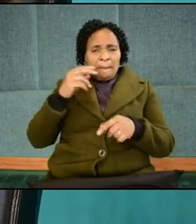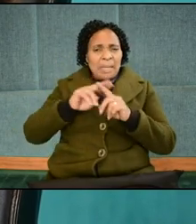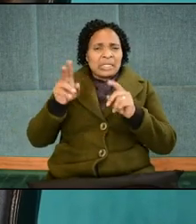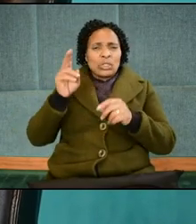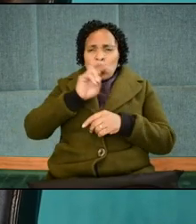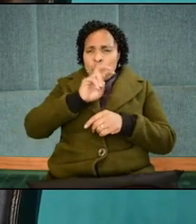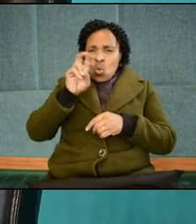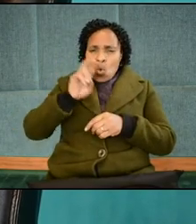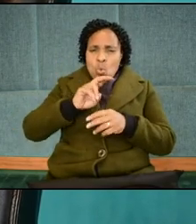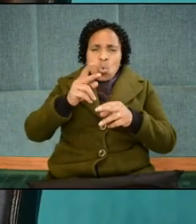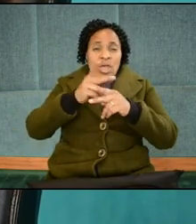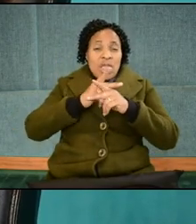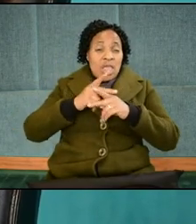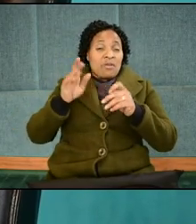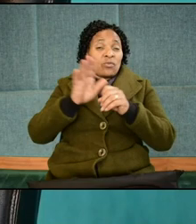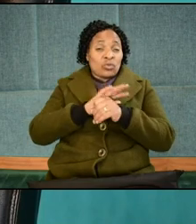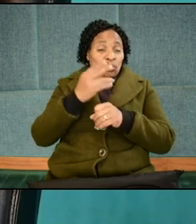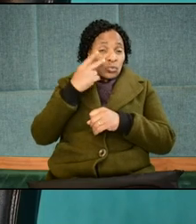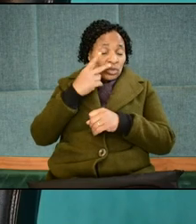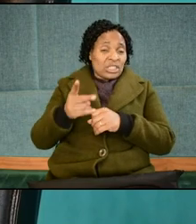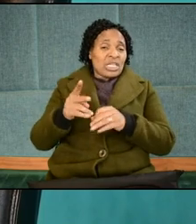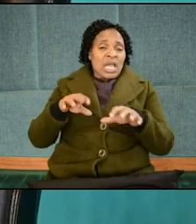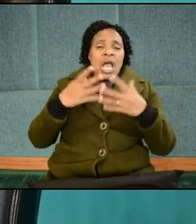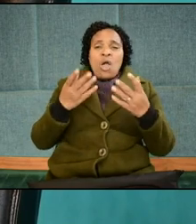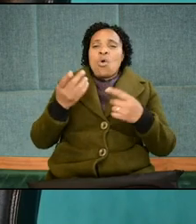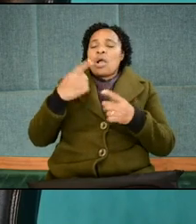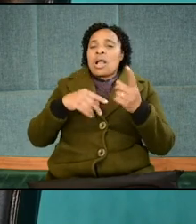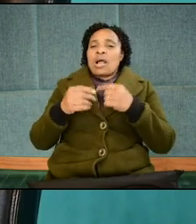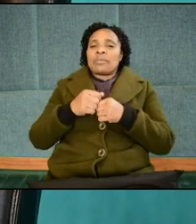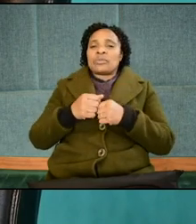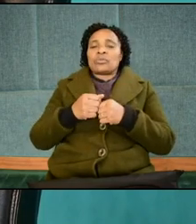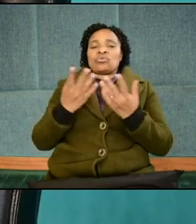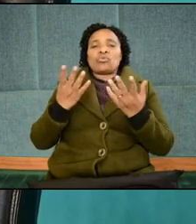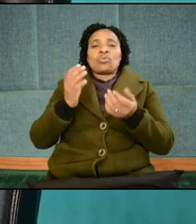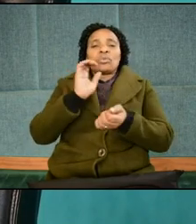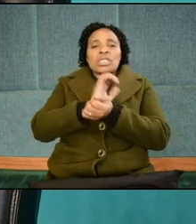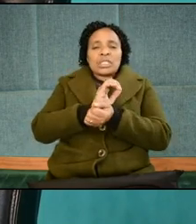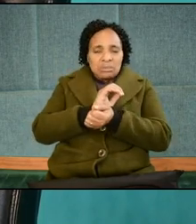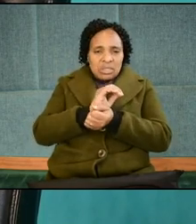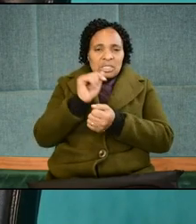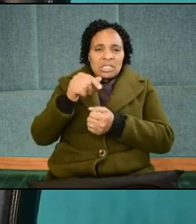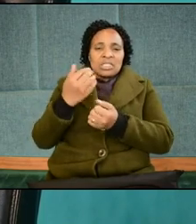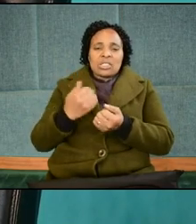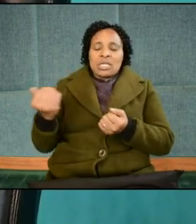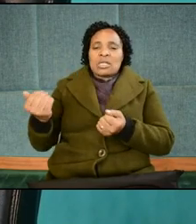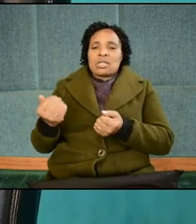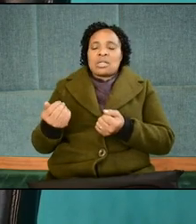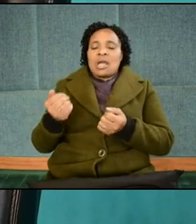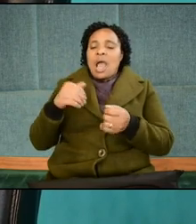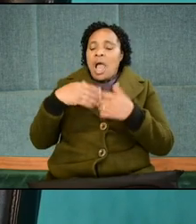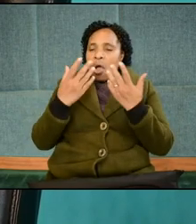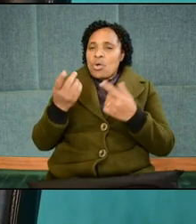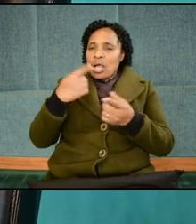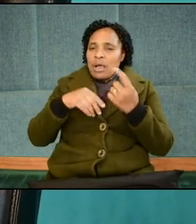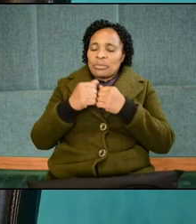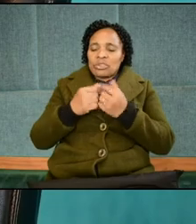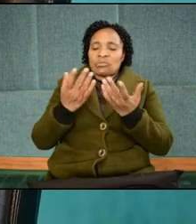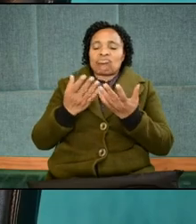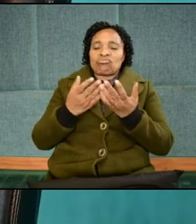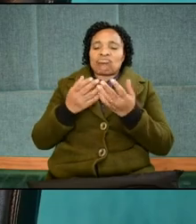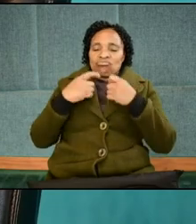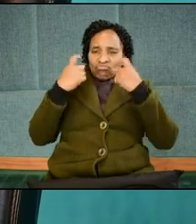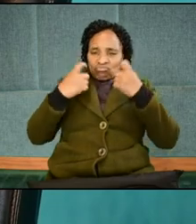very carefully for her to see it. How comes, and you're just a child, how comes do you know to sin and to cover your